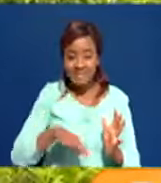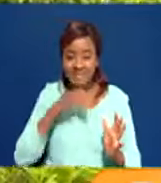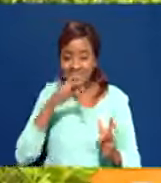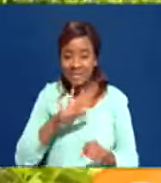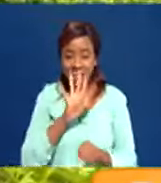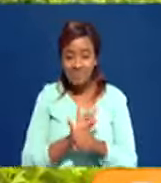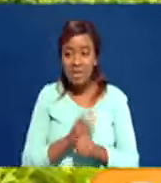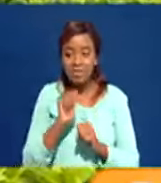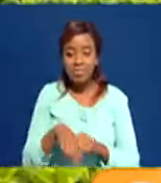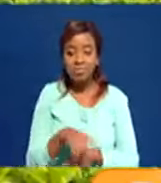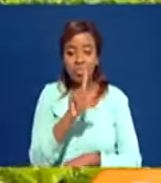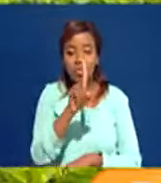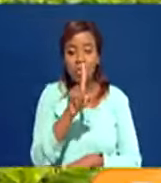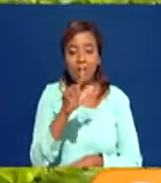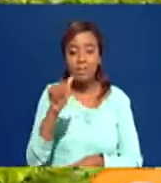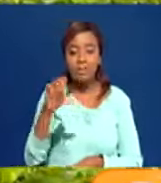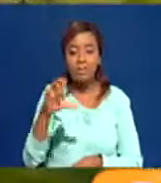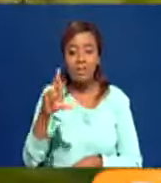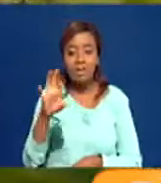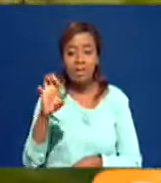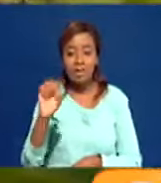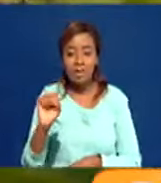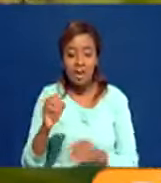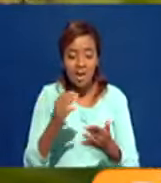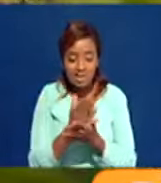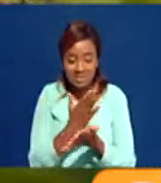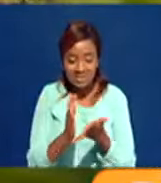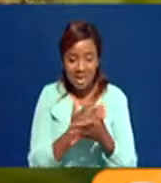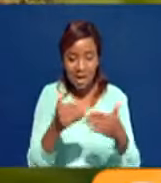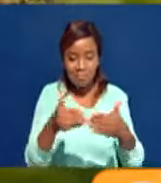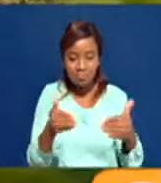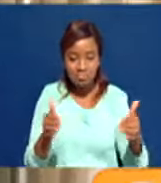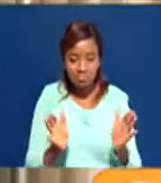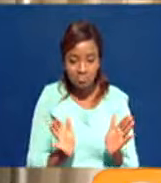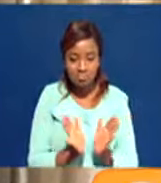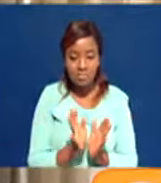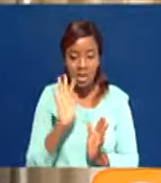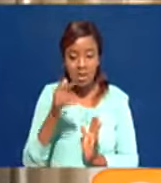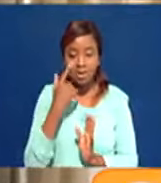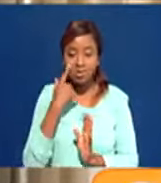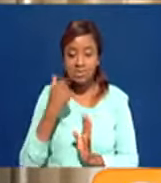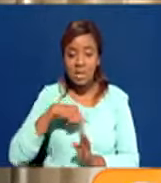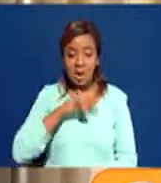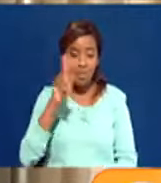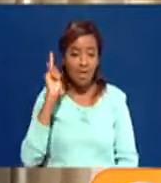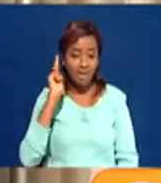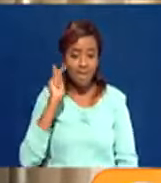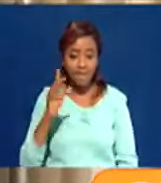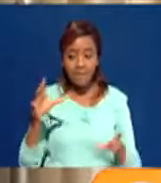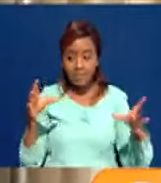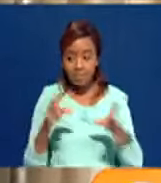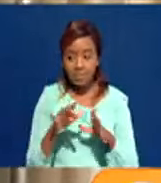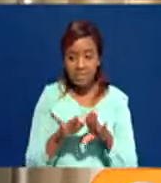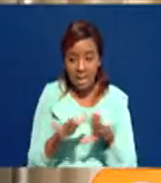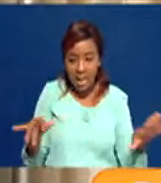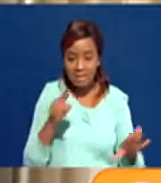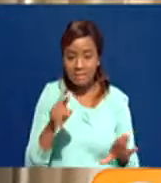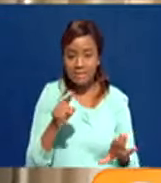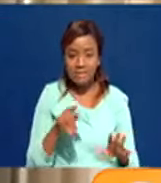an acre amongst them and their grandsons. In Abagusi community, land was the main